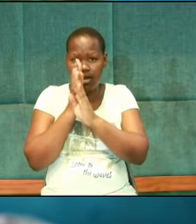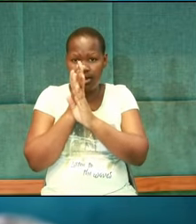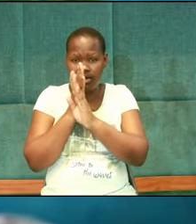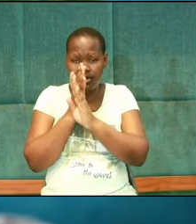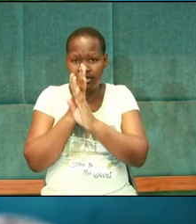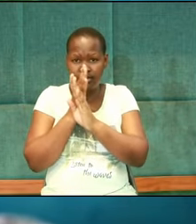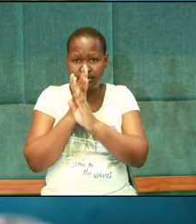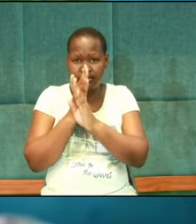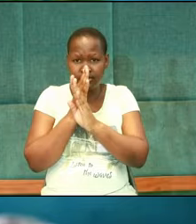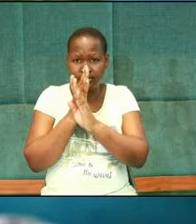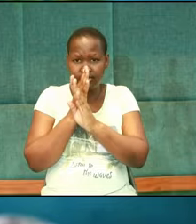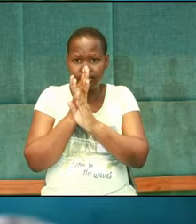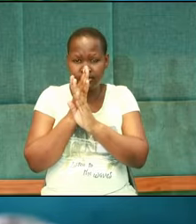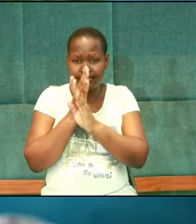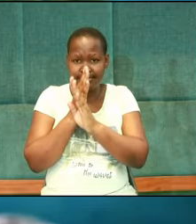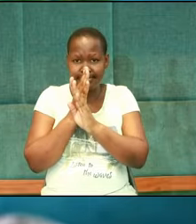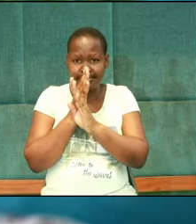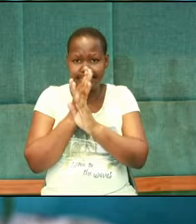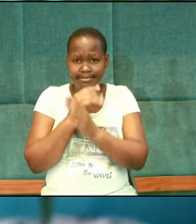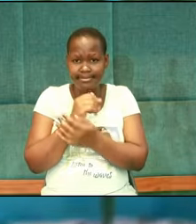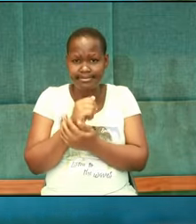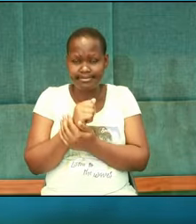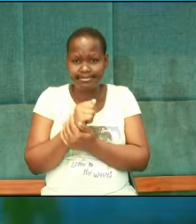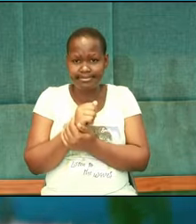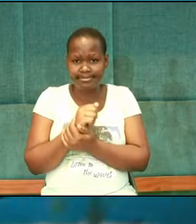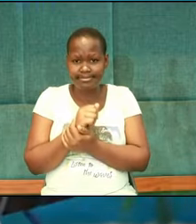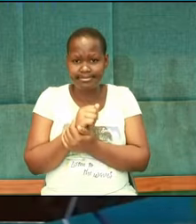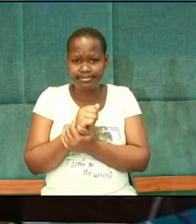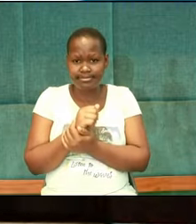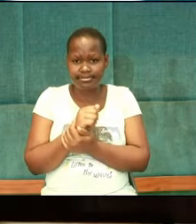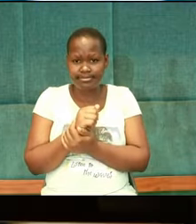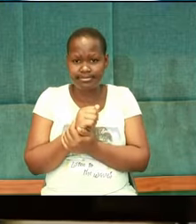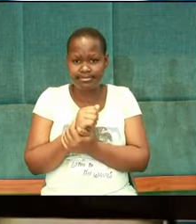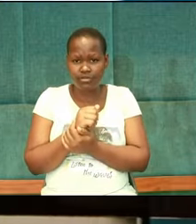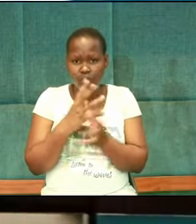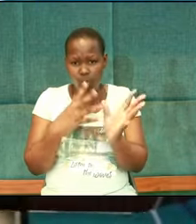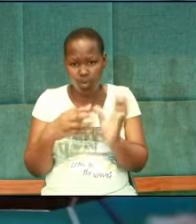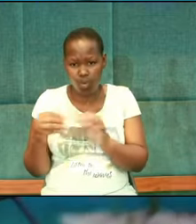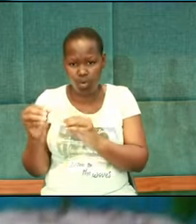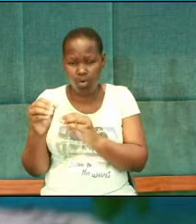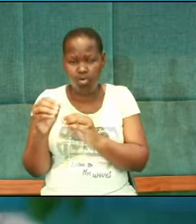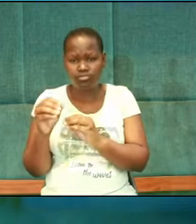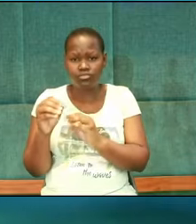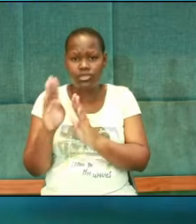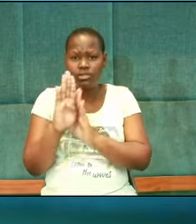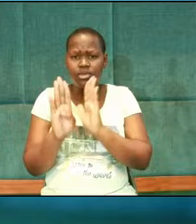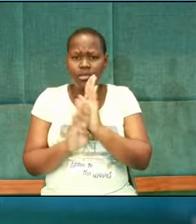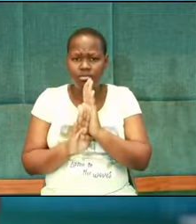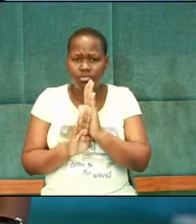After you finish praying, go to the library, buy a book. Sometimes we buy the book, we don't even listen. YouTube is free.